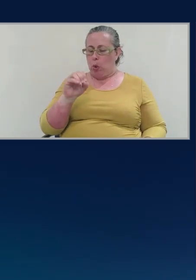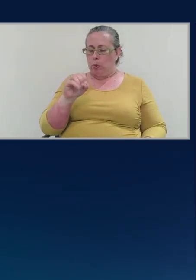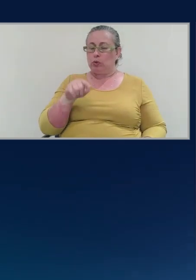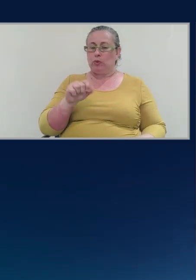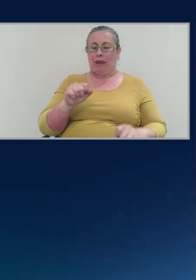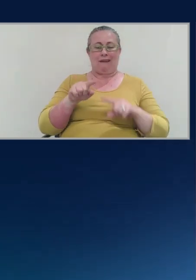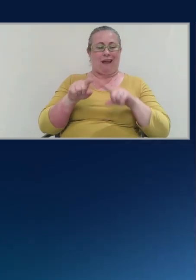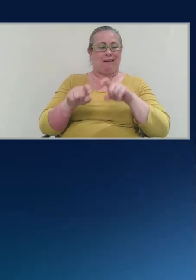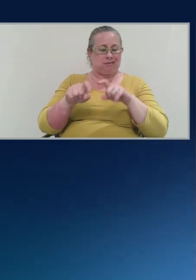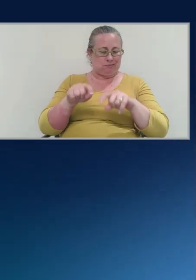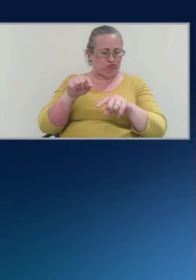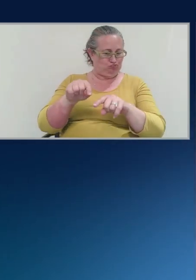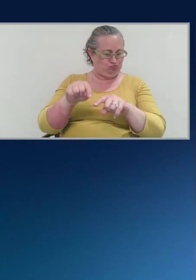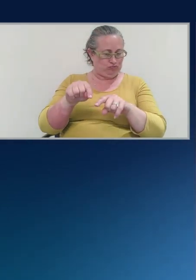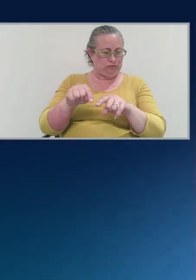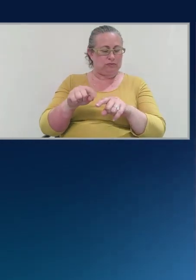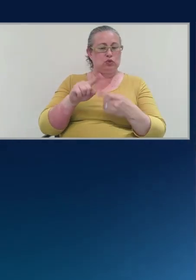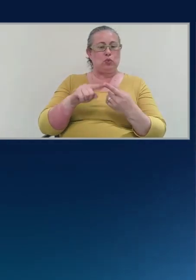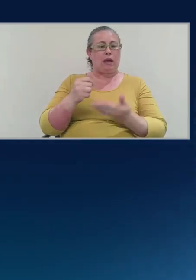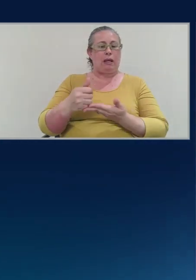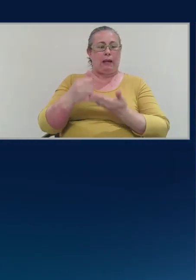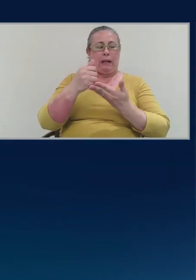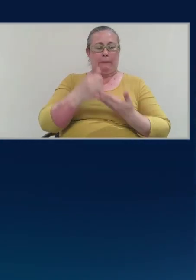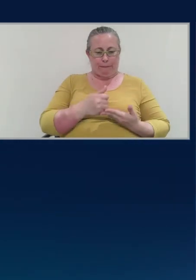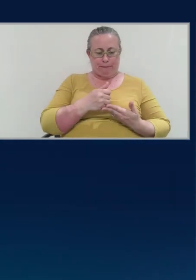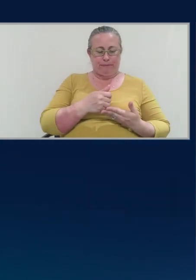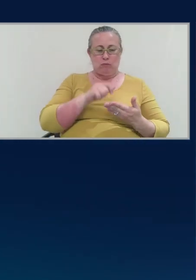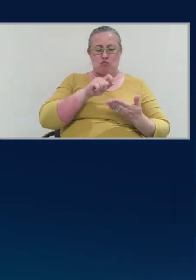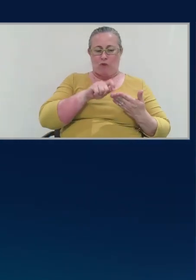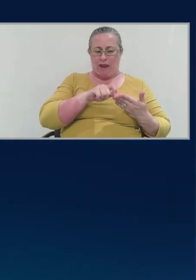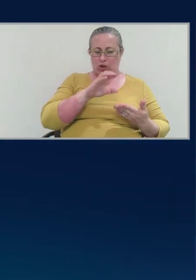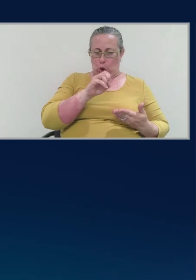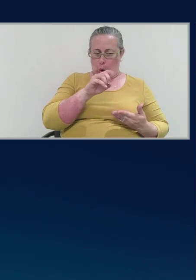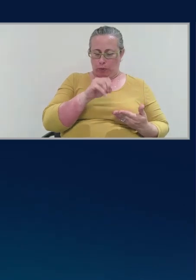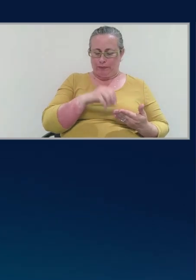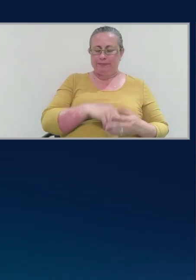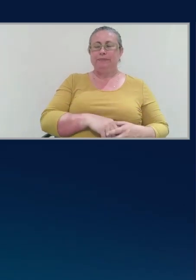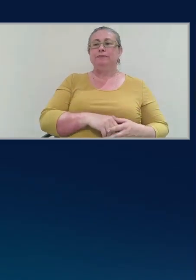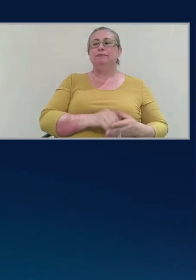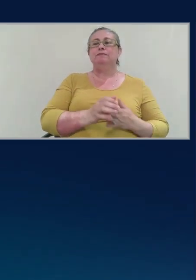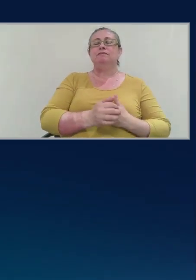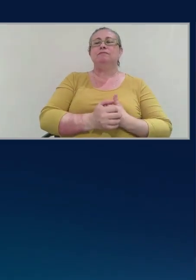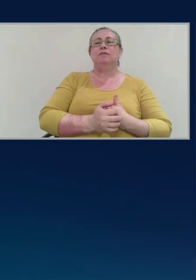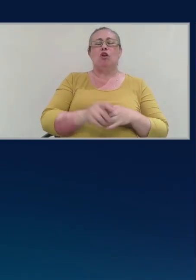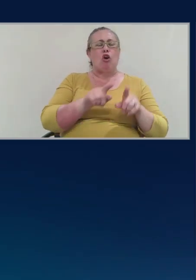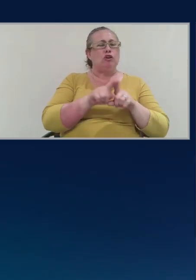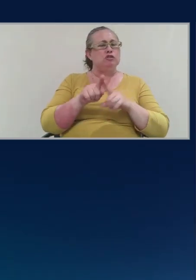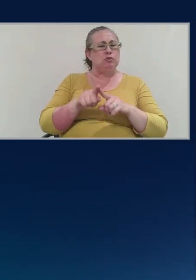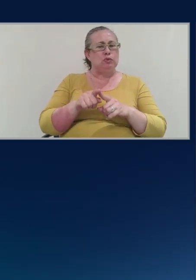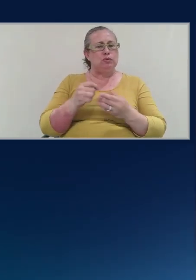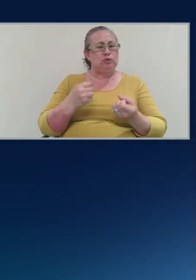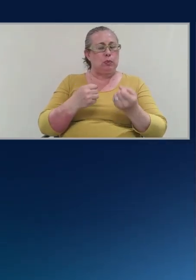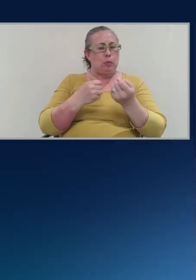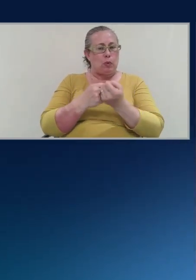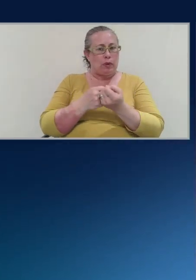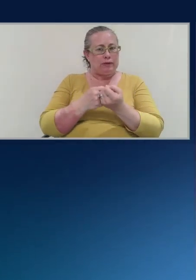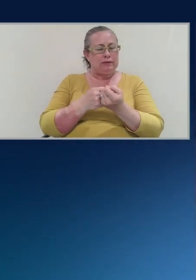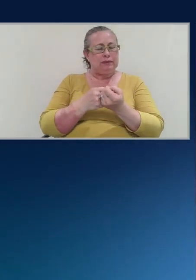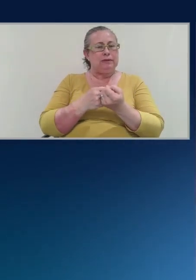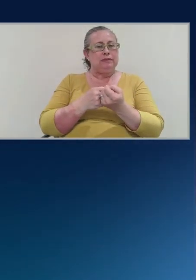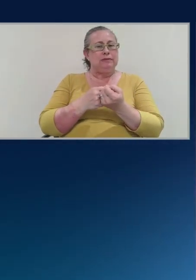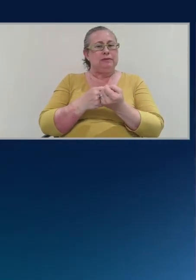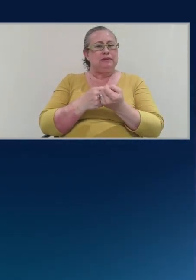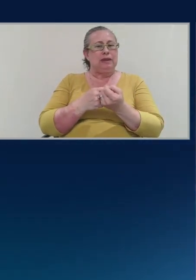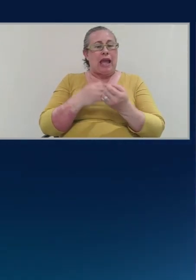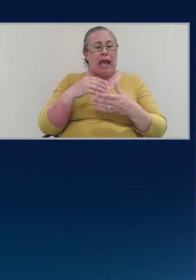questions to help you write that code. We also support Studio notebooks. So if